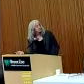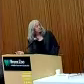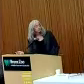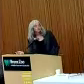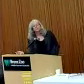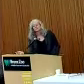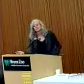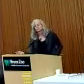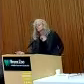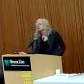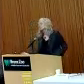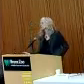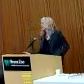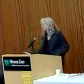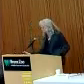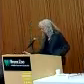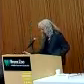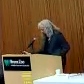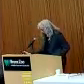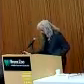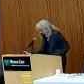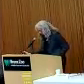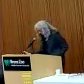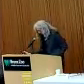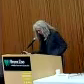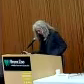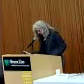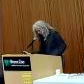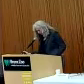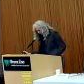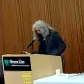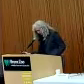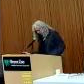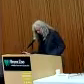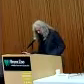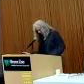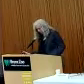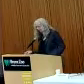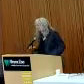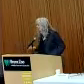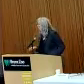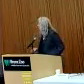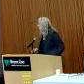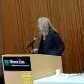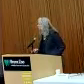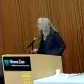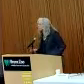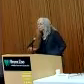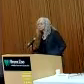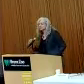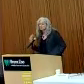loans and the refinance loans that um that people of color are getting across the state are more c